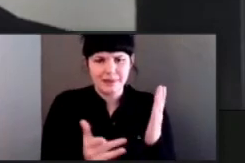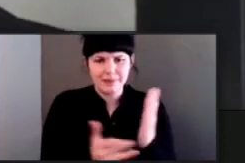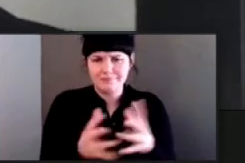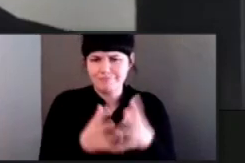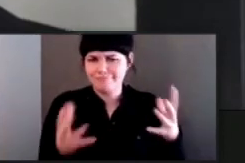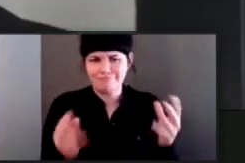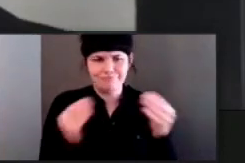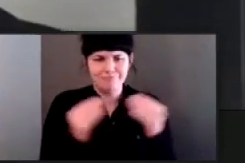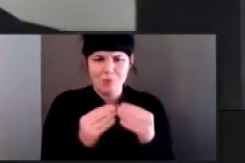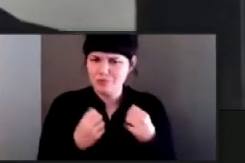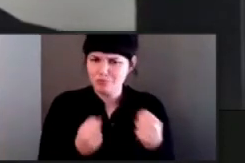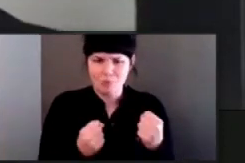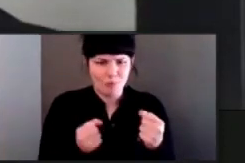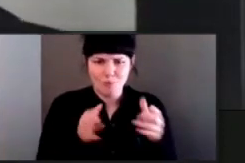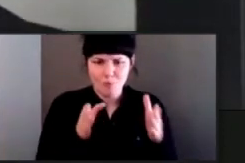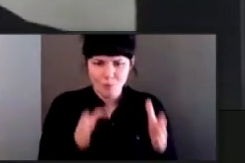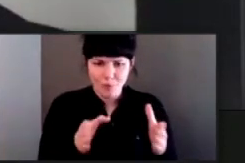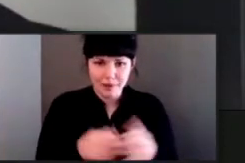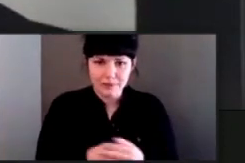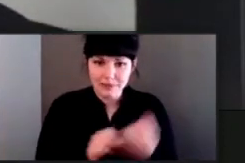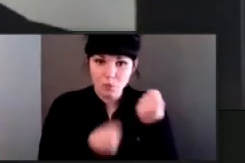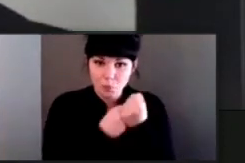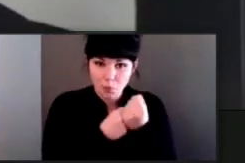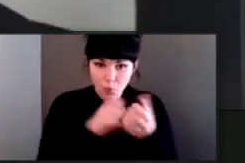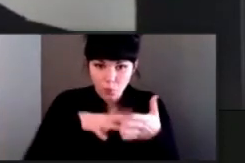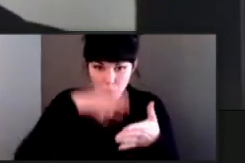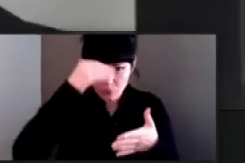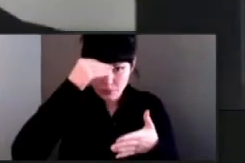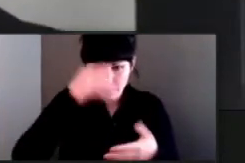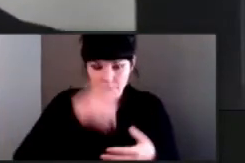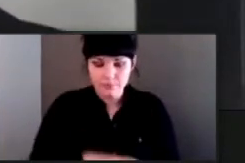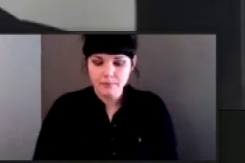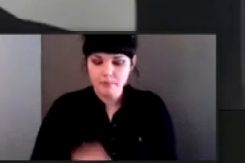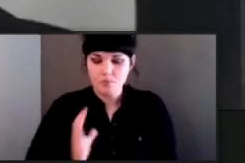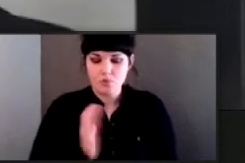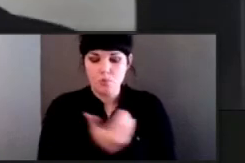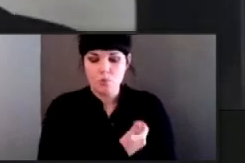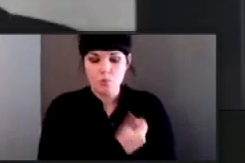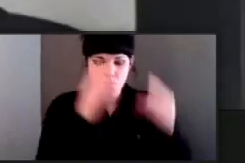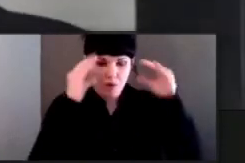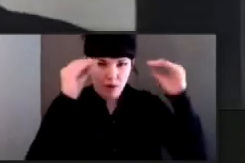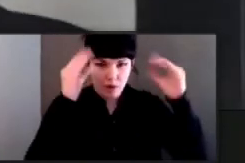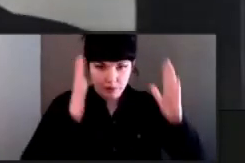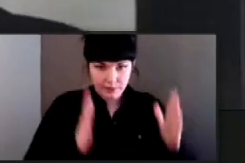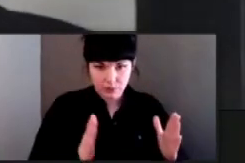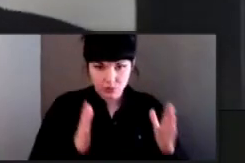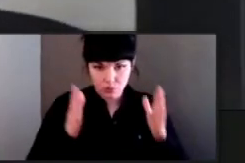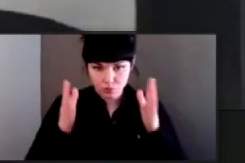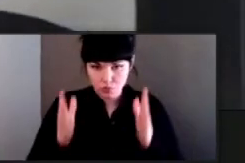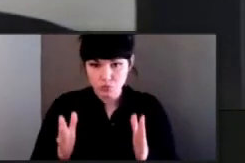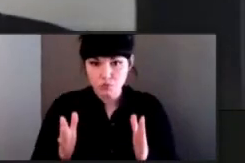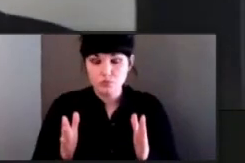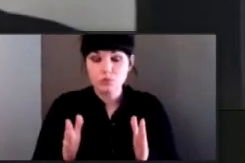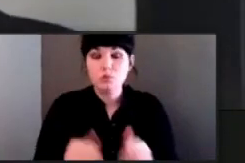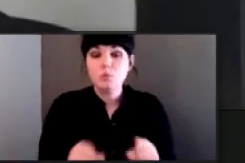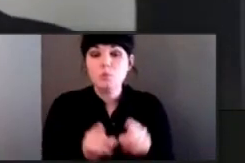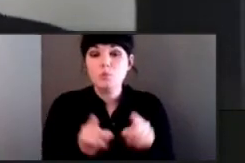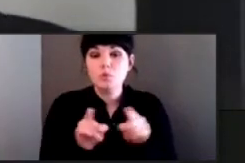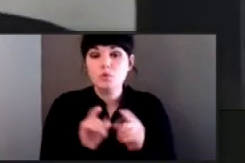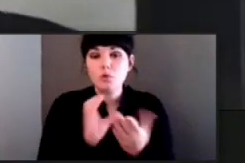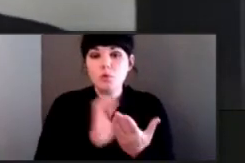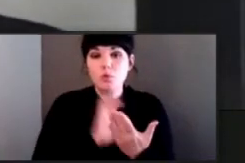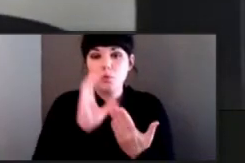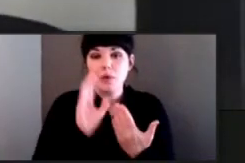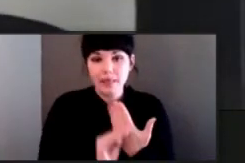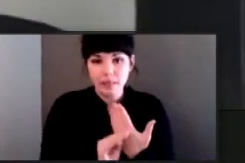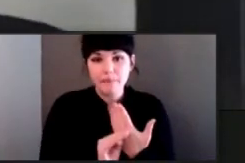have had our teachers and our curriculum specialists provide modeled lessons